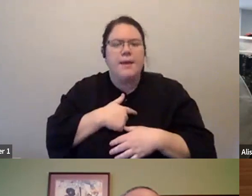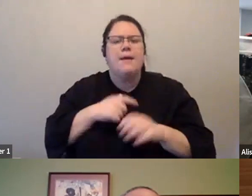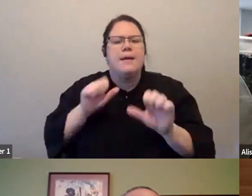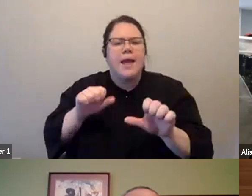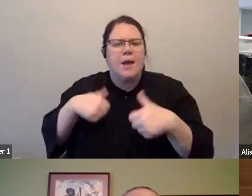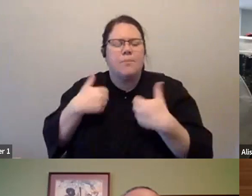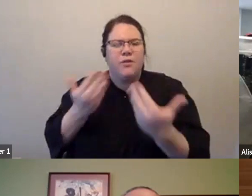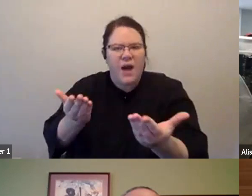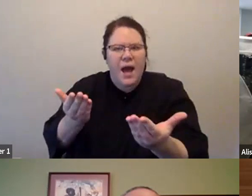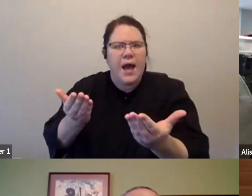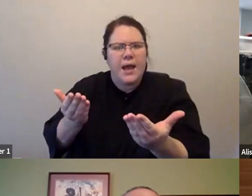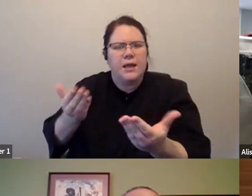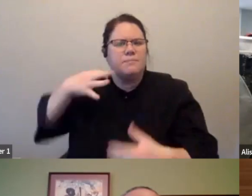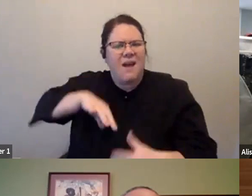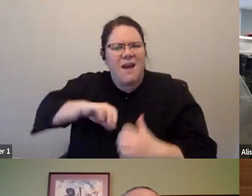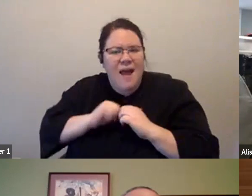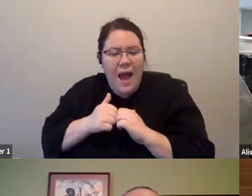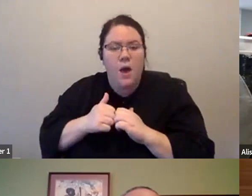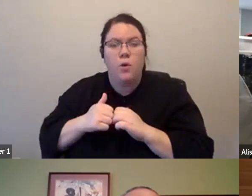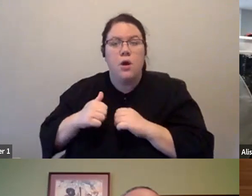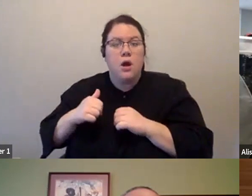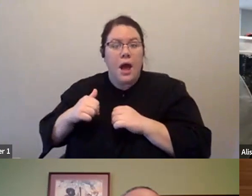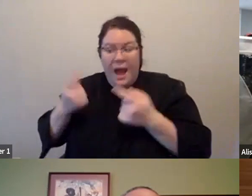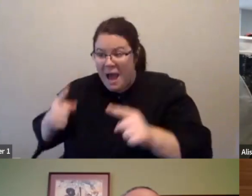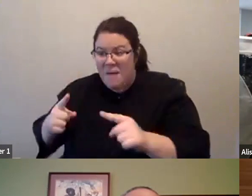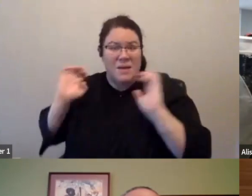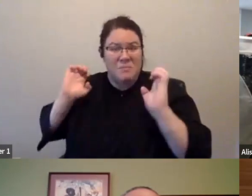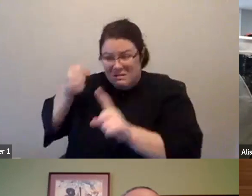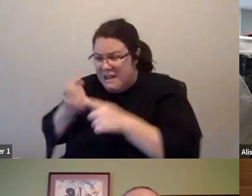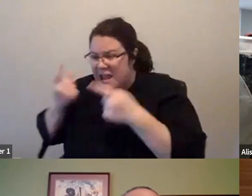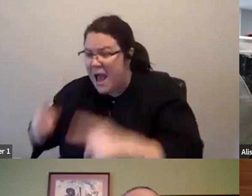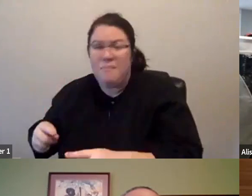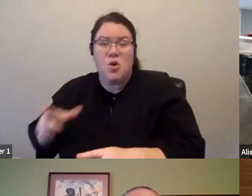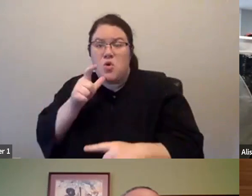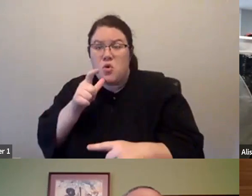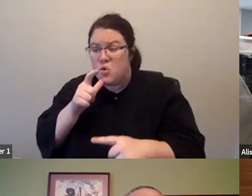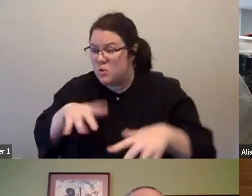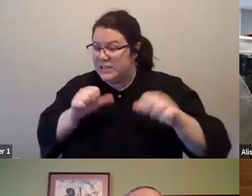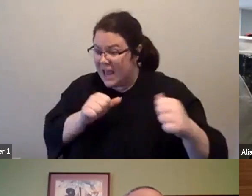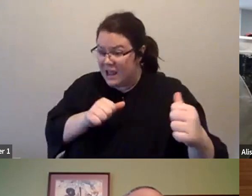times of crisis, they really are a go-to resource and are able to help the organization navigate.